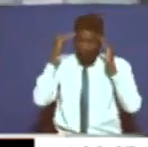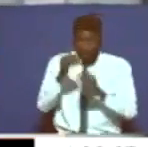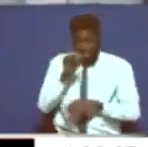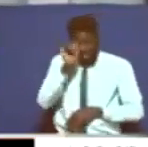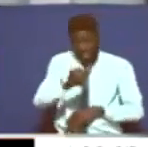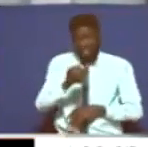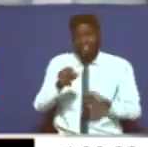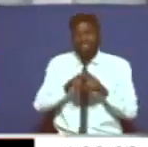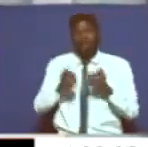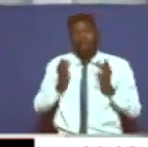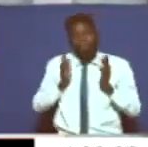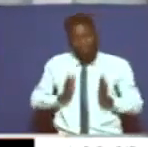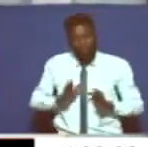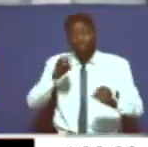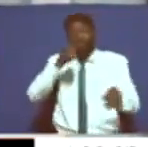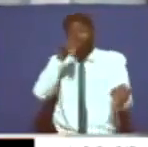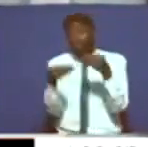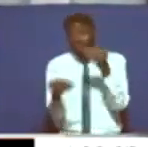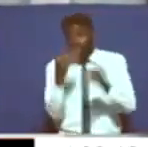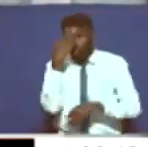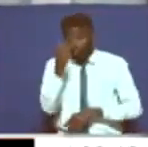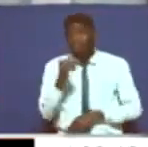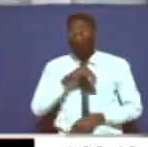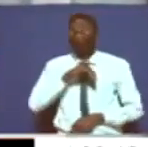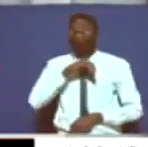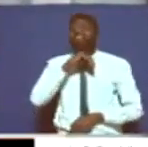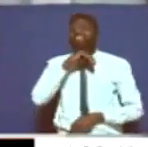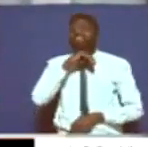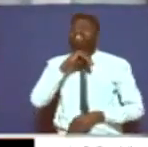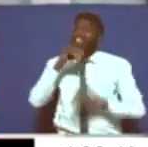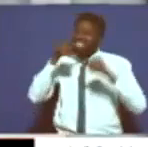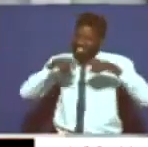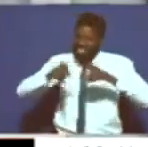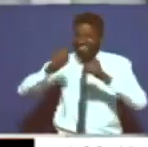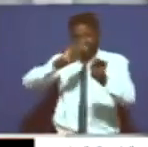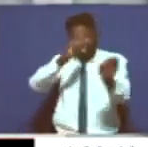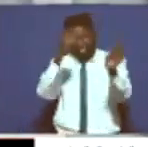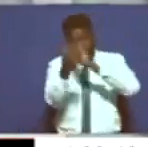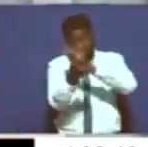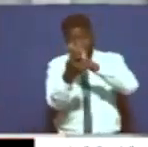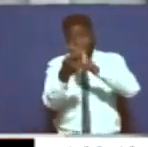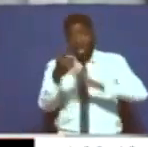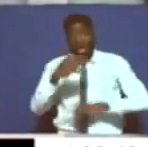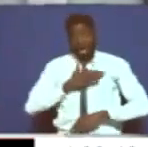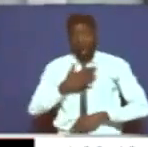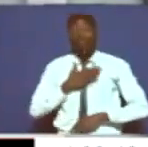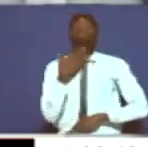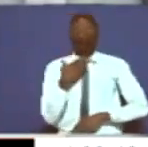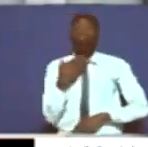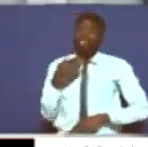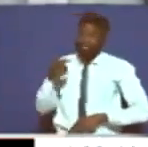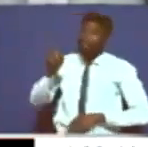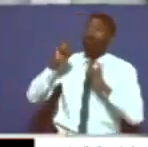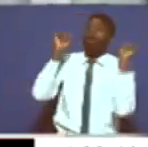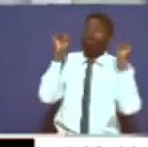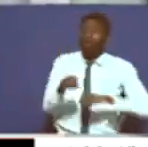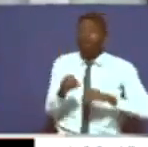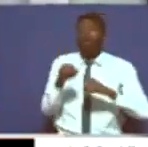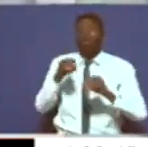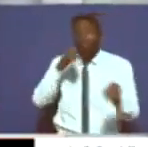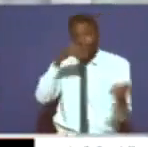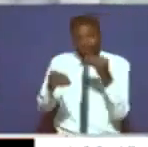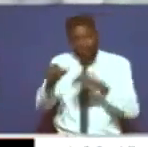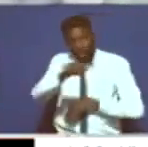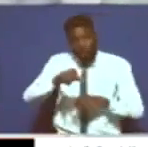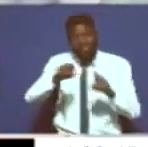Busia, because Baba has the change that we want in Busia at local level and as a country at